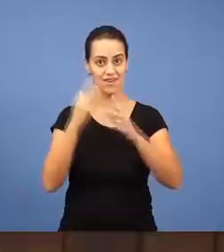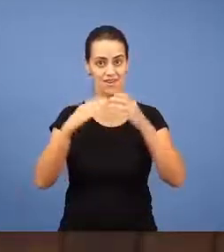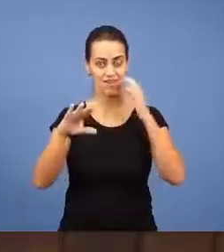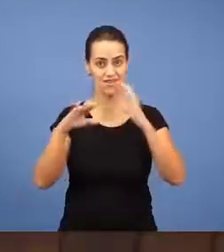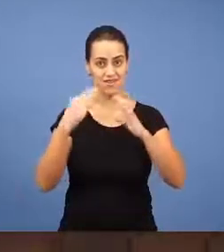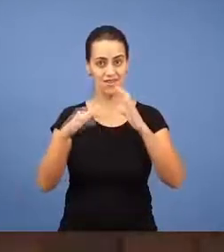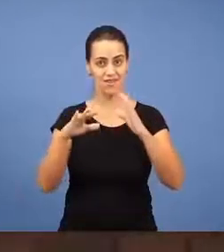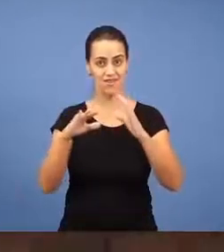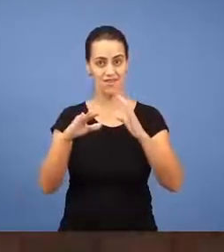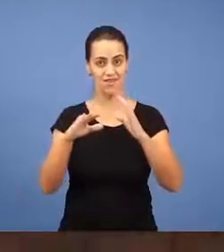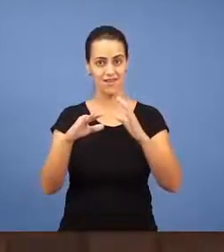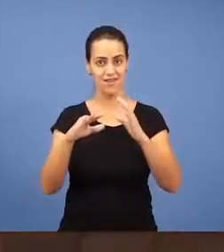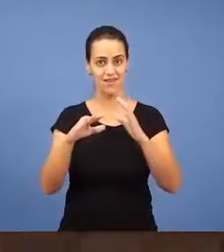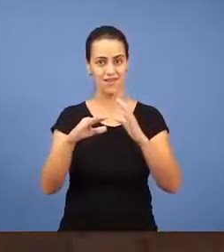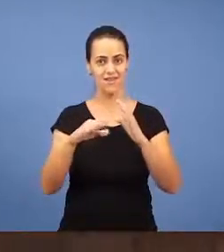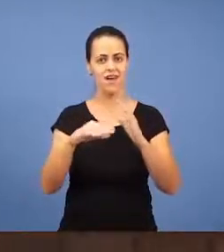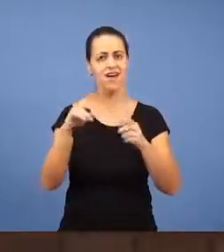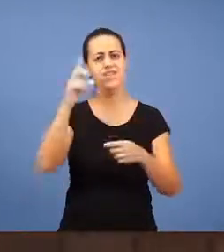being sang right now,